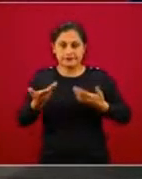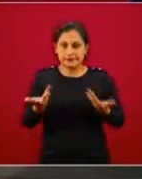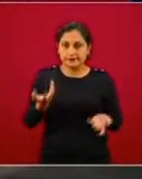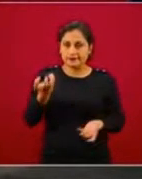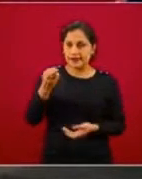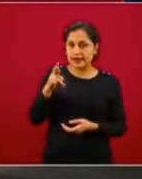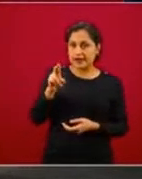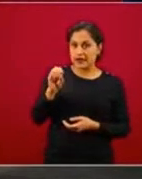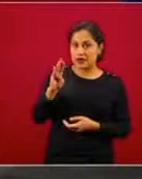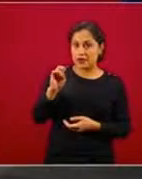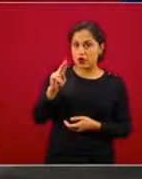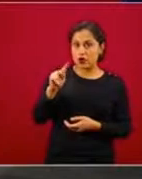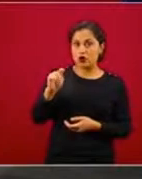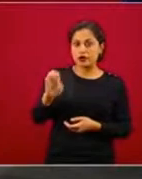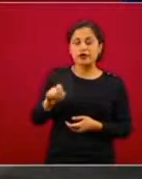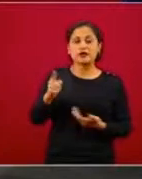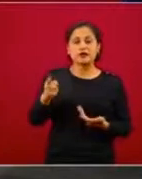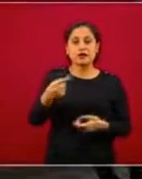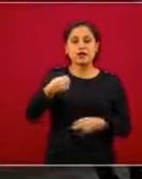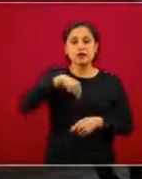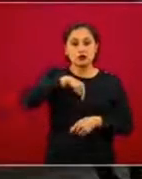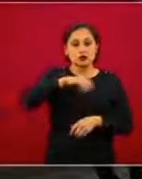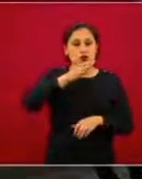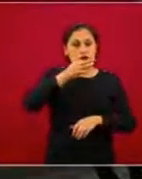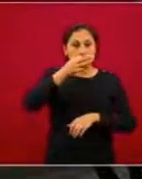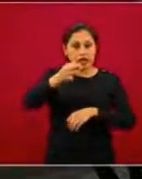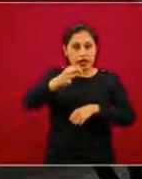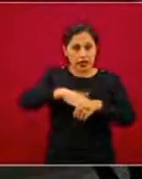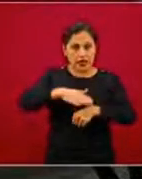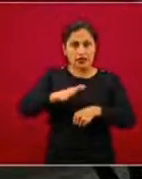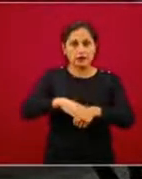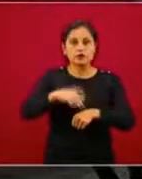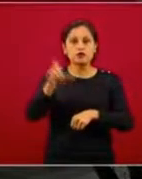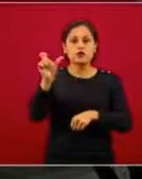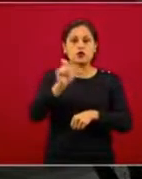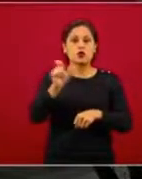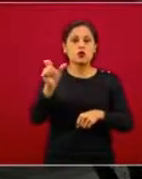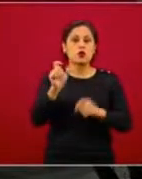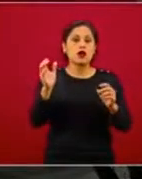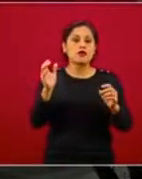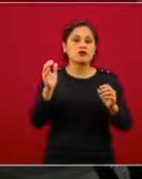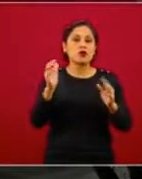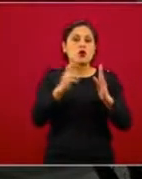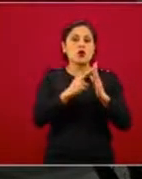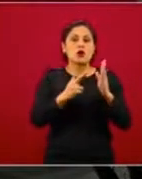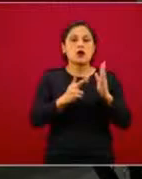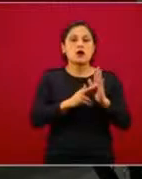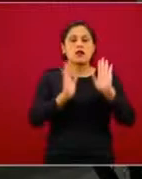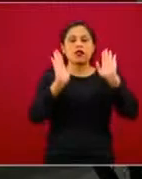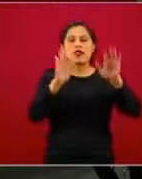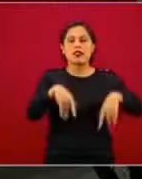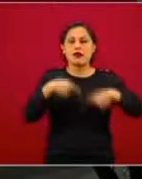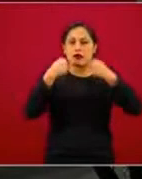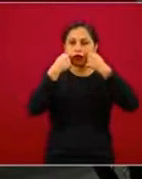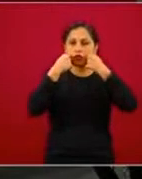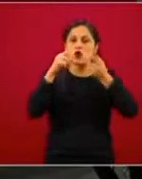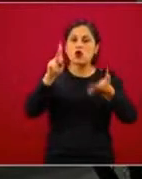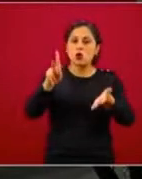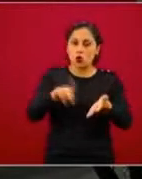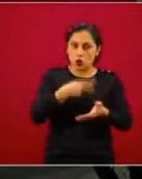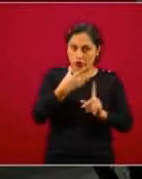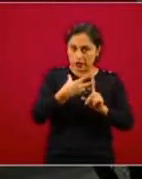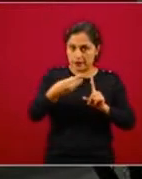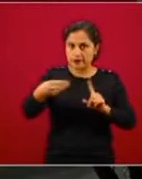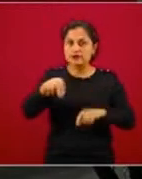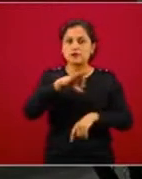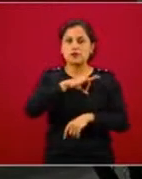another hemos outbreak to advertido happen. And desde we had abril been warning cuando about that. se reducen las medidas So de if we sana distancia. do get Puede more ocurrir,